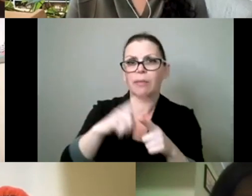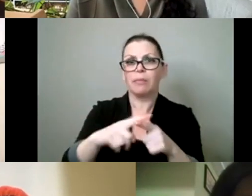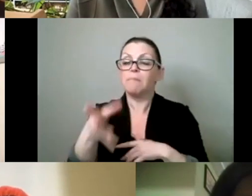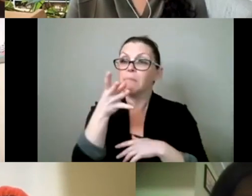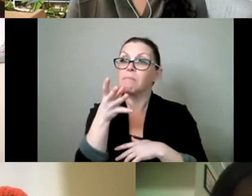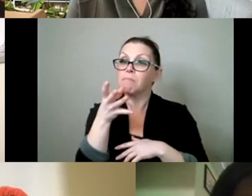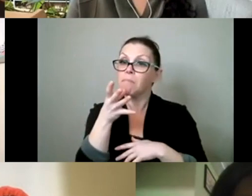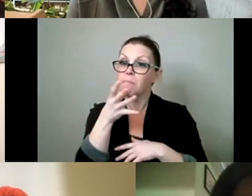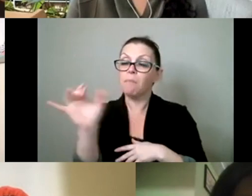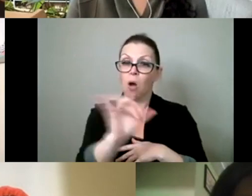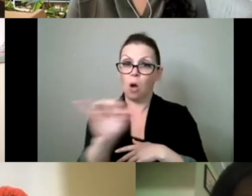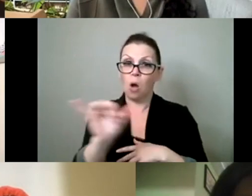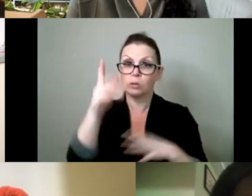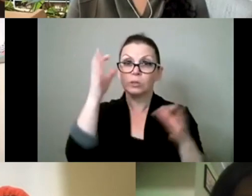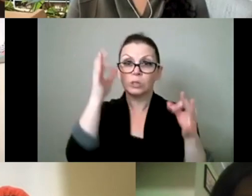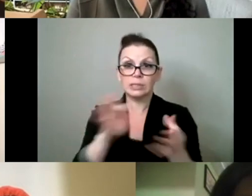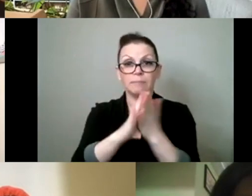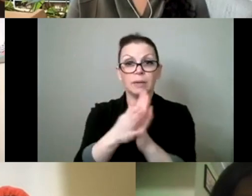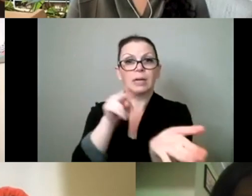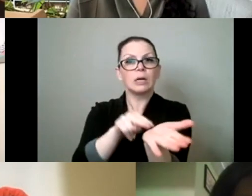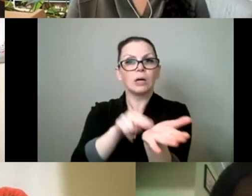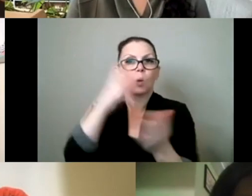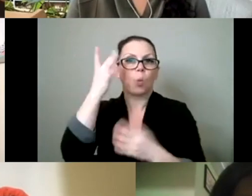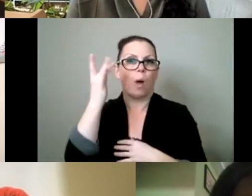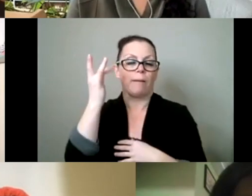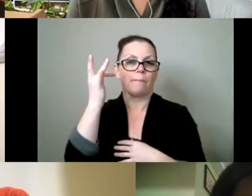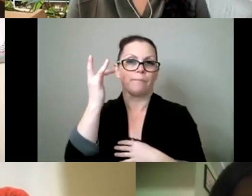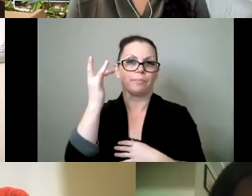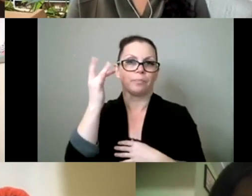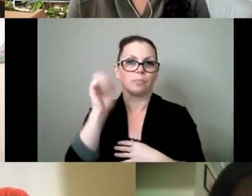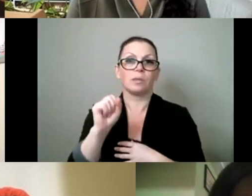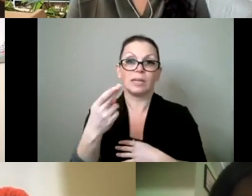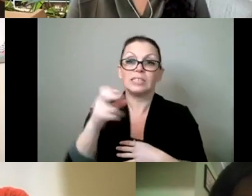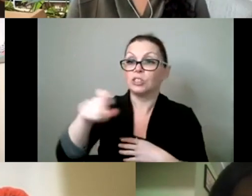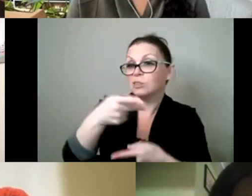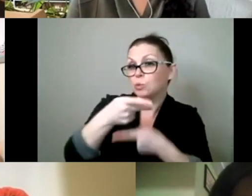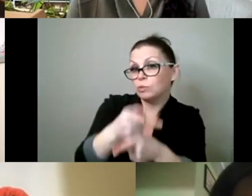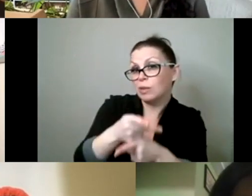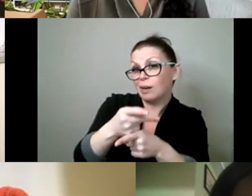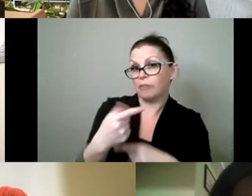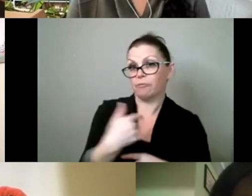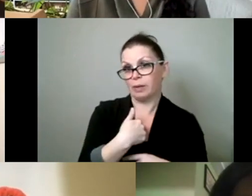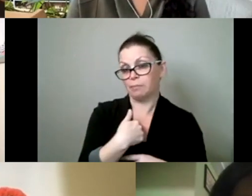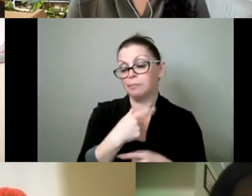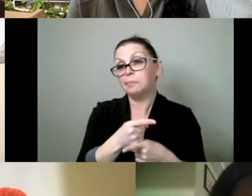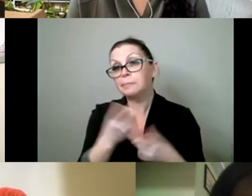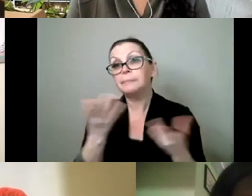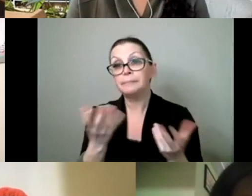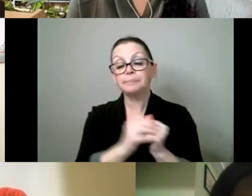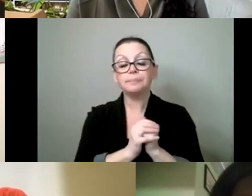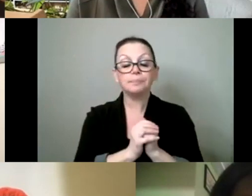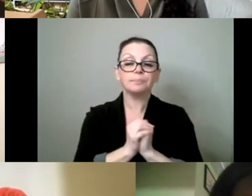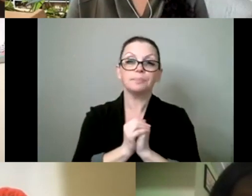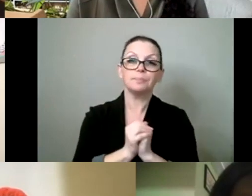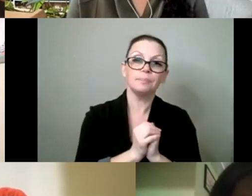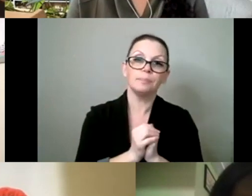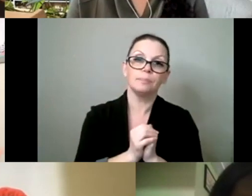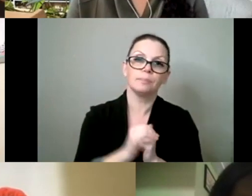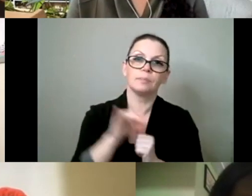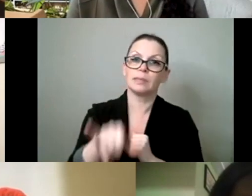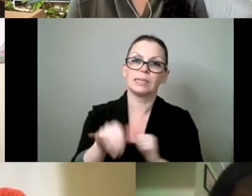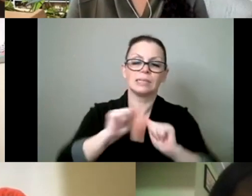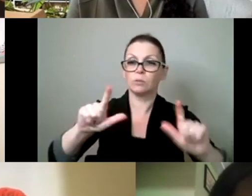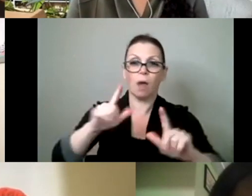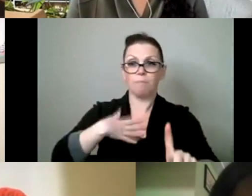which by the way, she became a nurse because of, you know, she needed to take care of me, right? So this was all